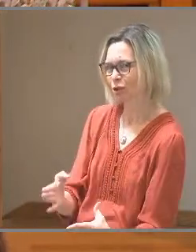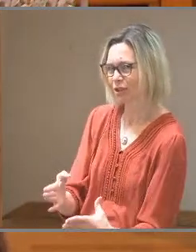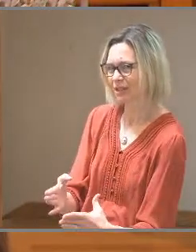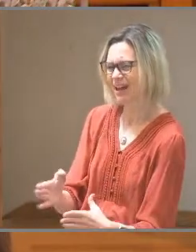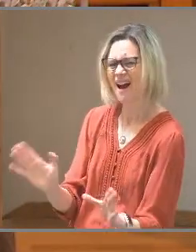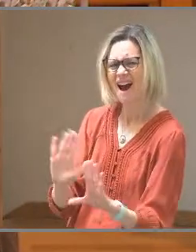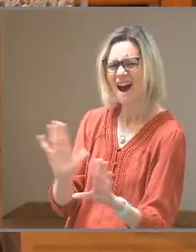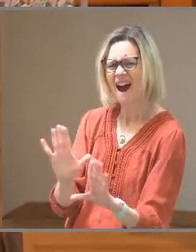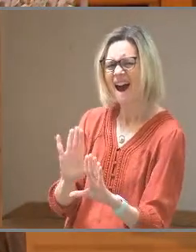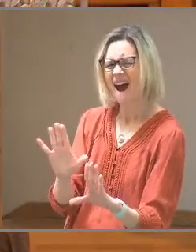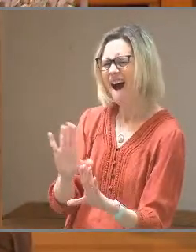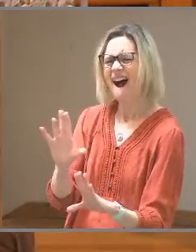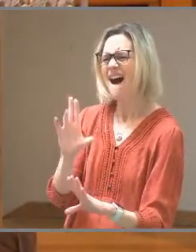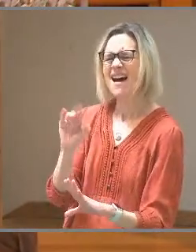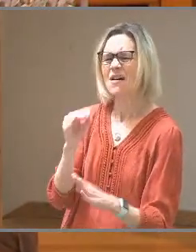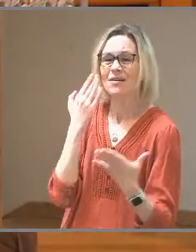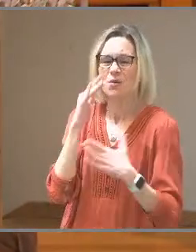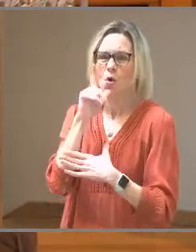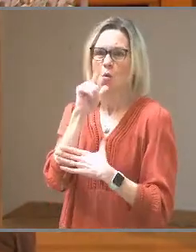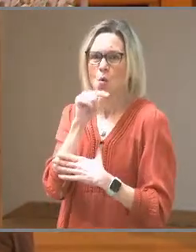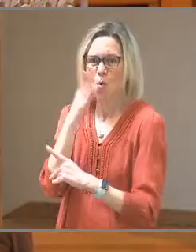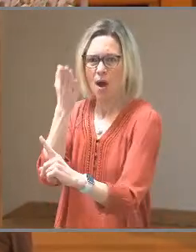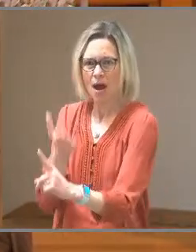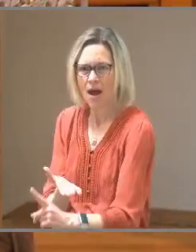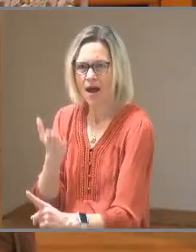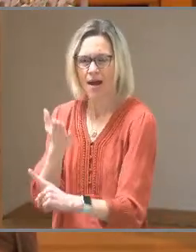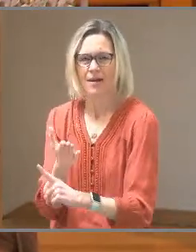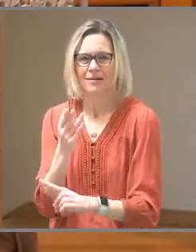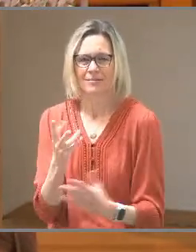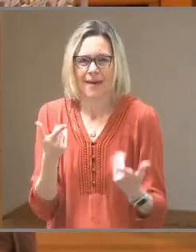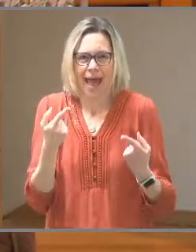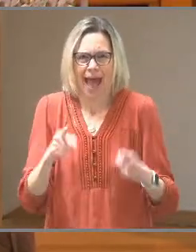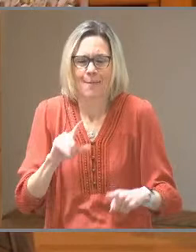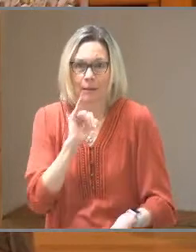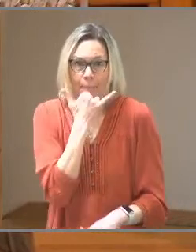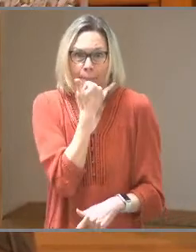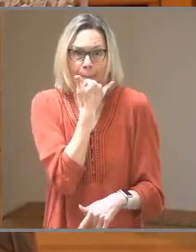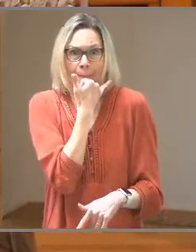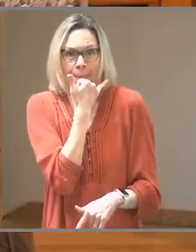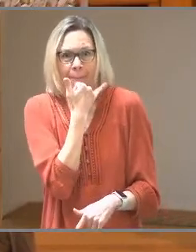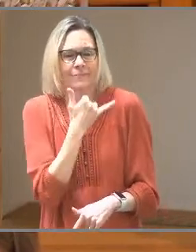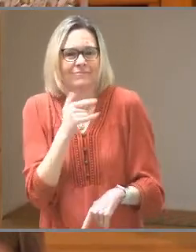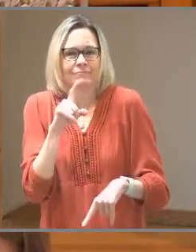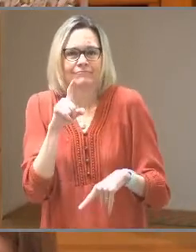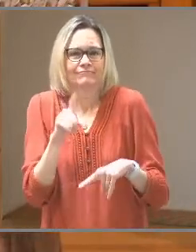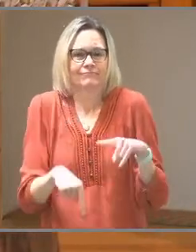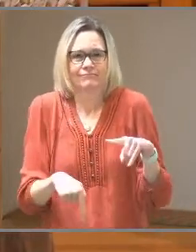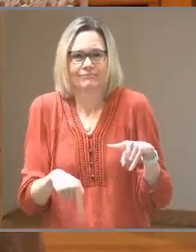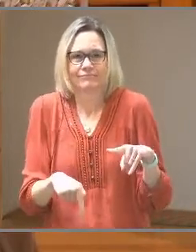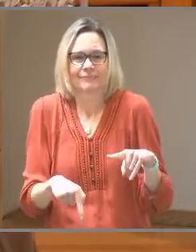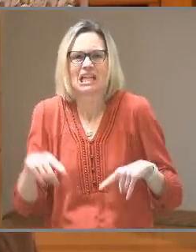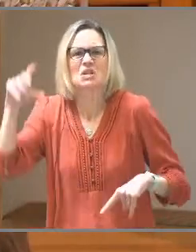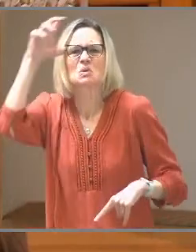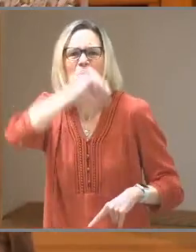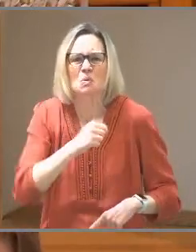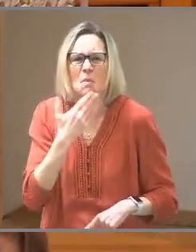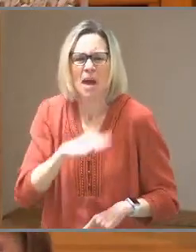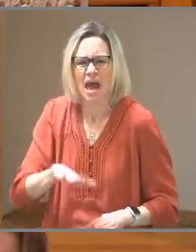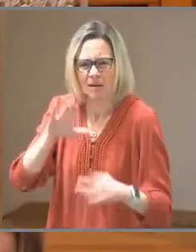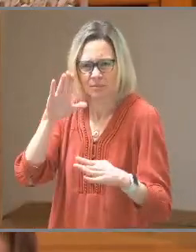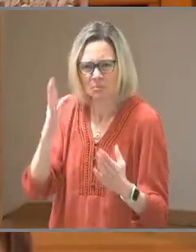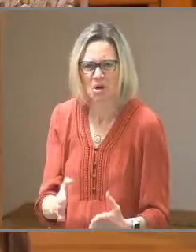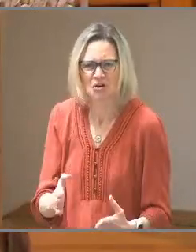no, you don't actually know the person. See, just because they did one bad thing, you can't just, it's saying in your mind every time you look at